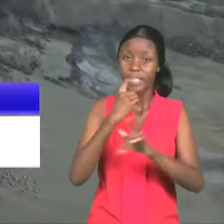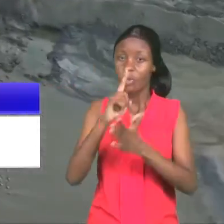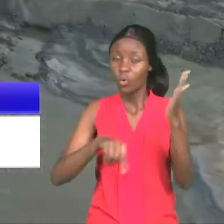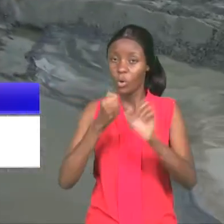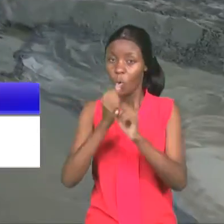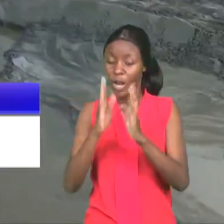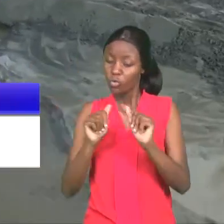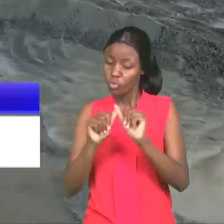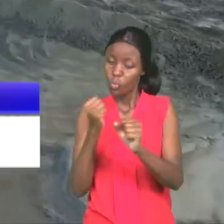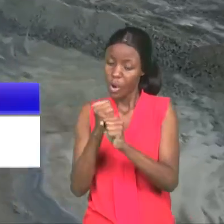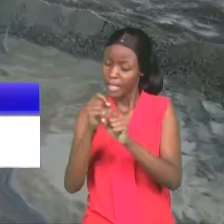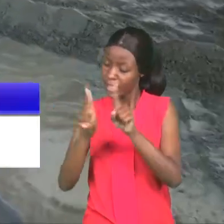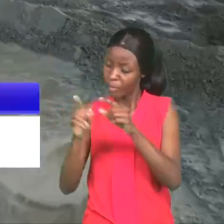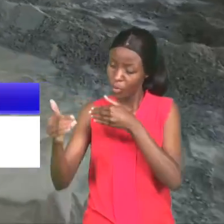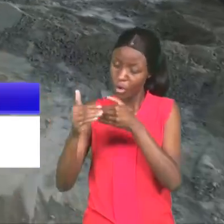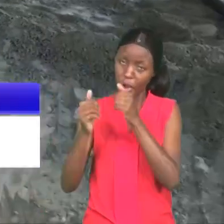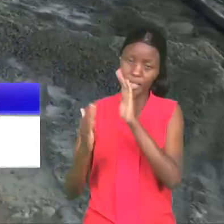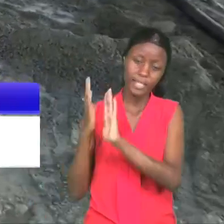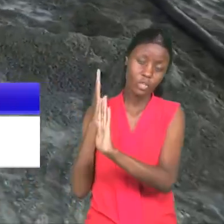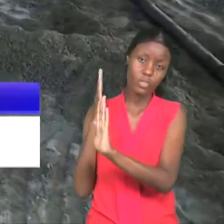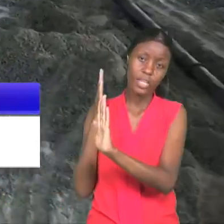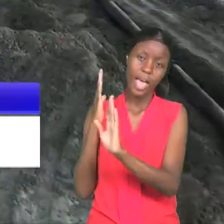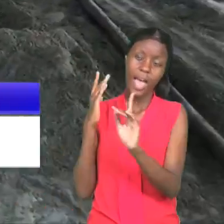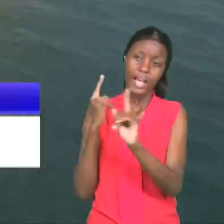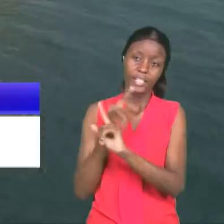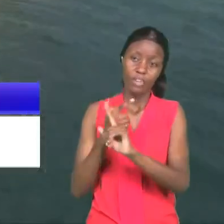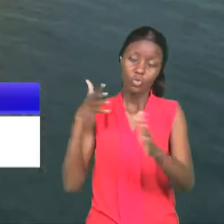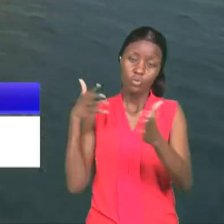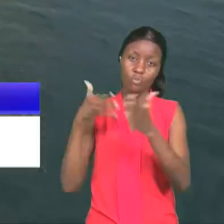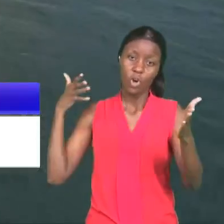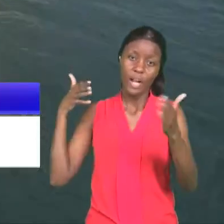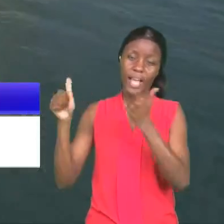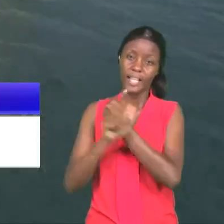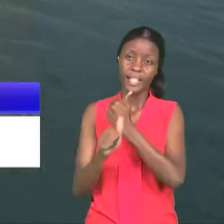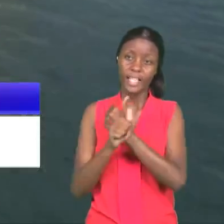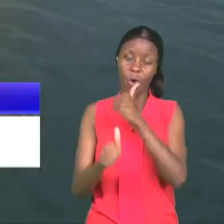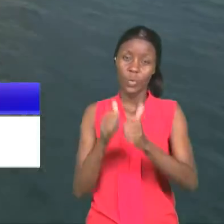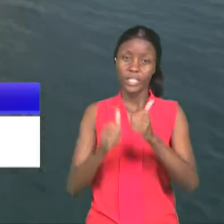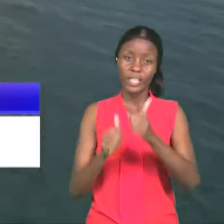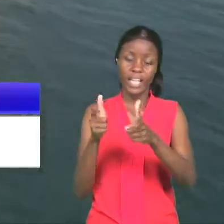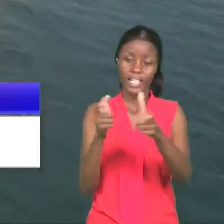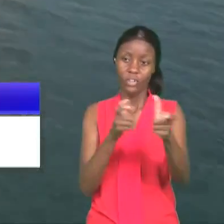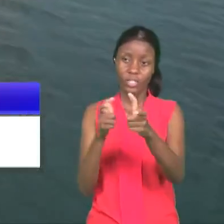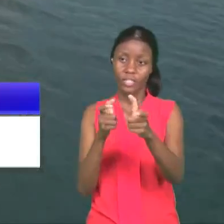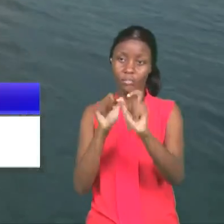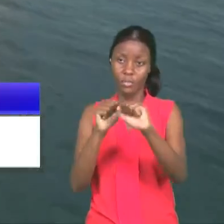to continue working closely with security agencies in averting threats from would-be terrorists.